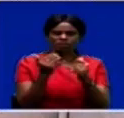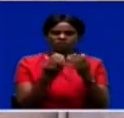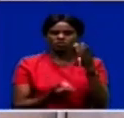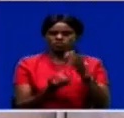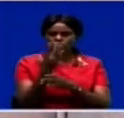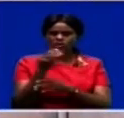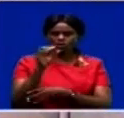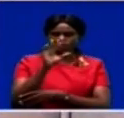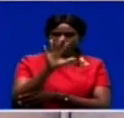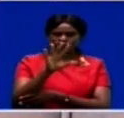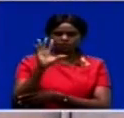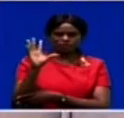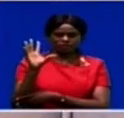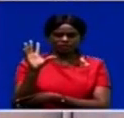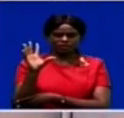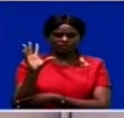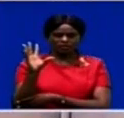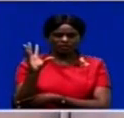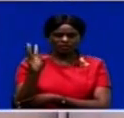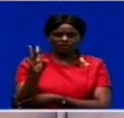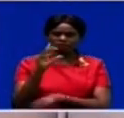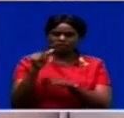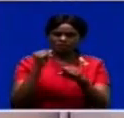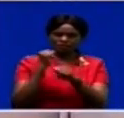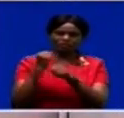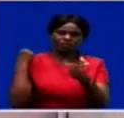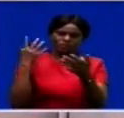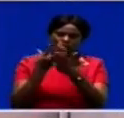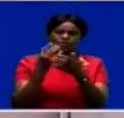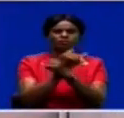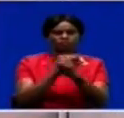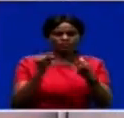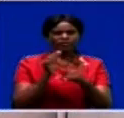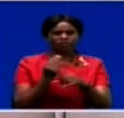years of independence. We need to change our mindset. Let us be